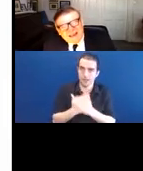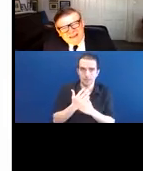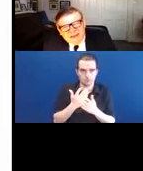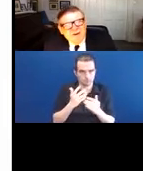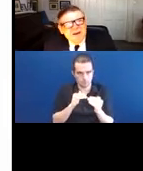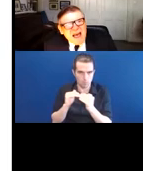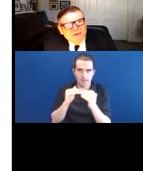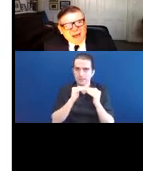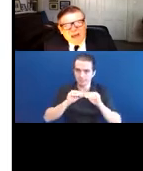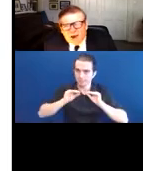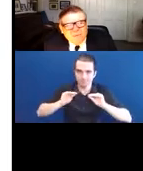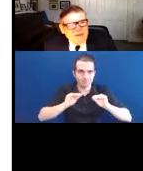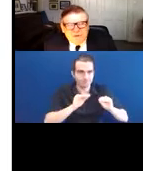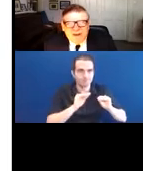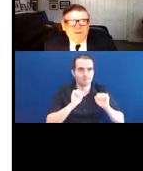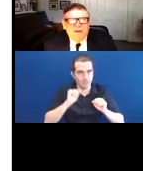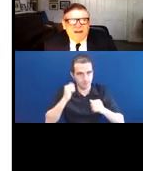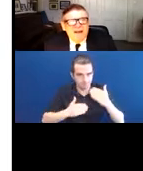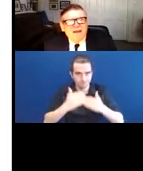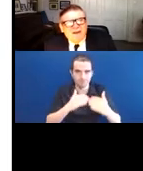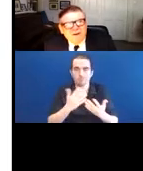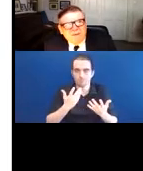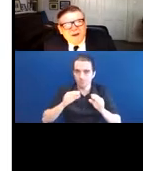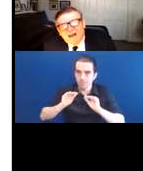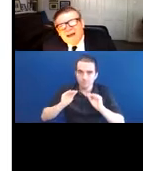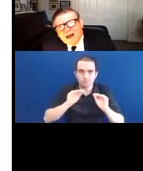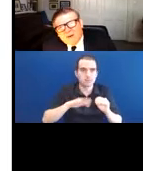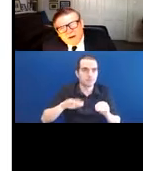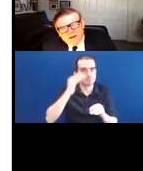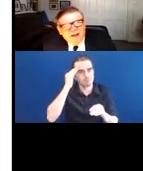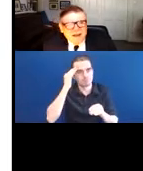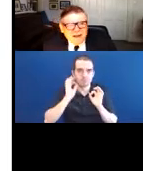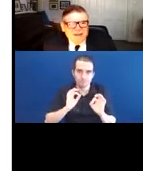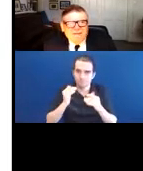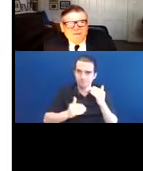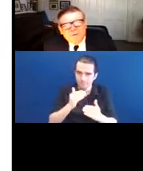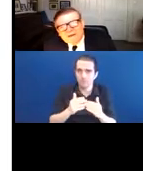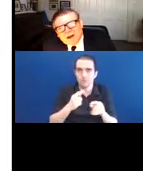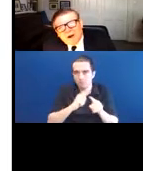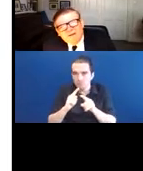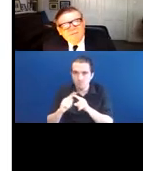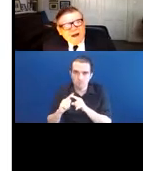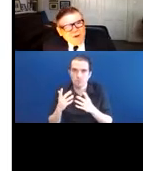getting into healthcare jobs. Absolutely. There should be a quota. In India, there's a 4% quota, but I wonder